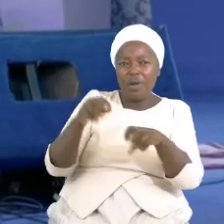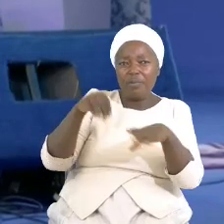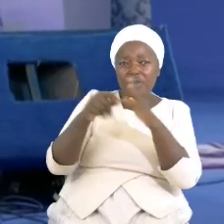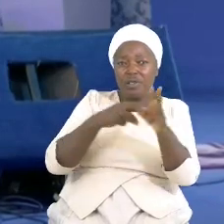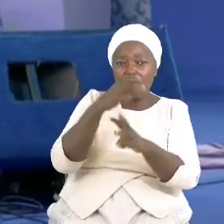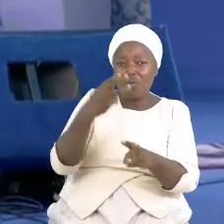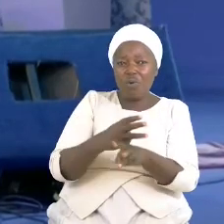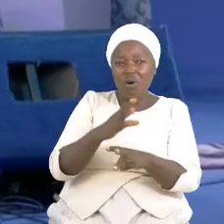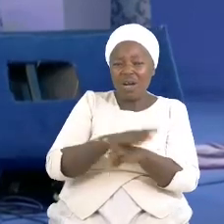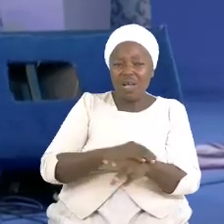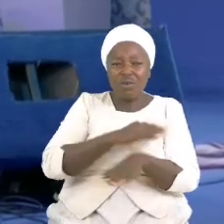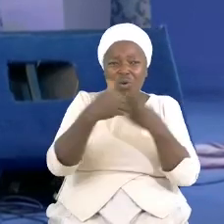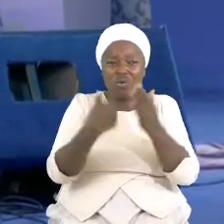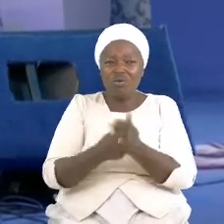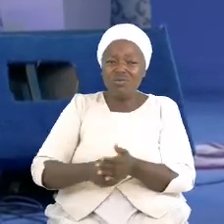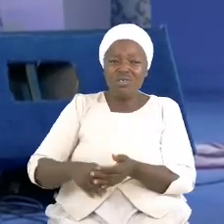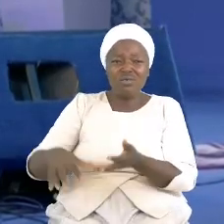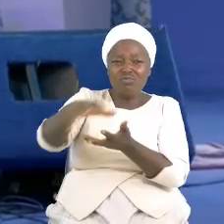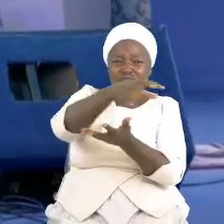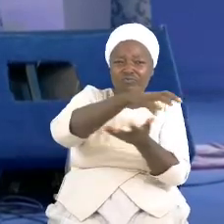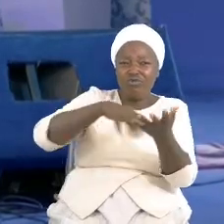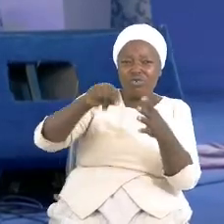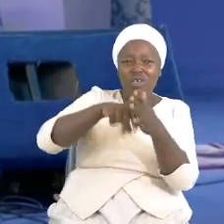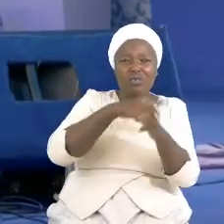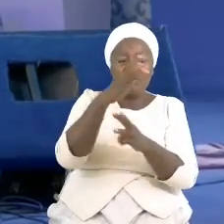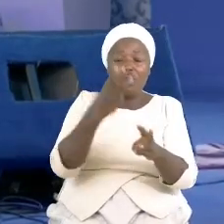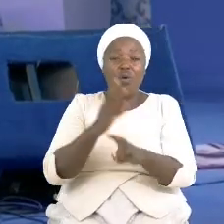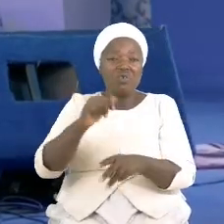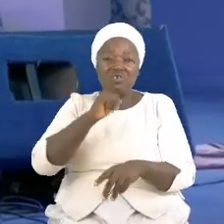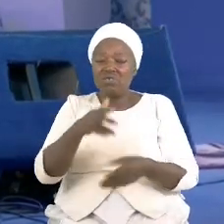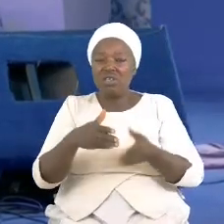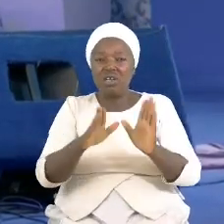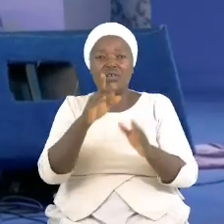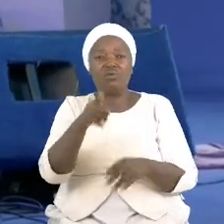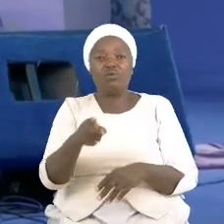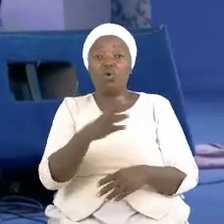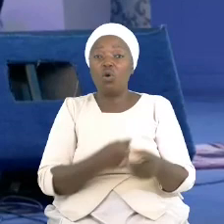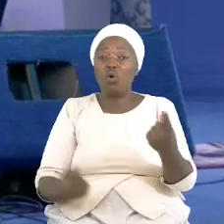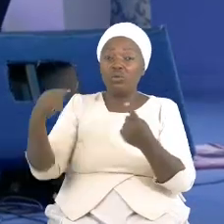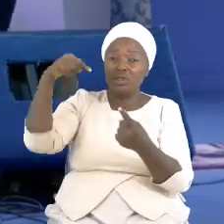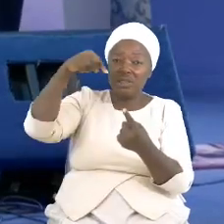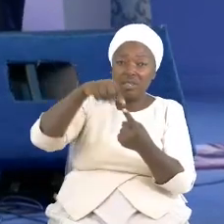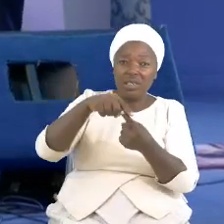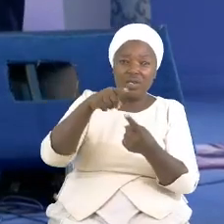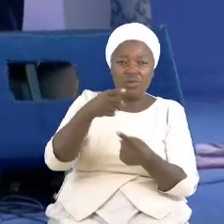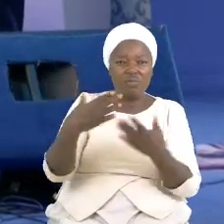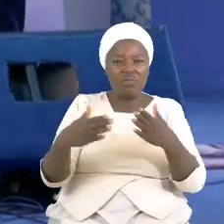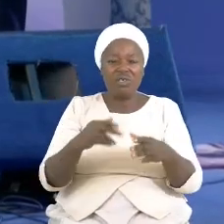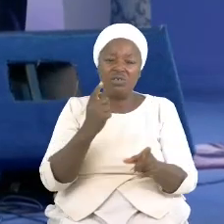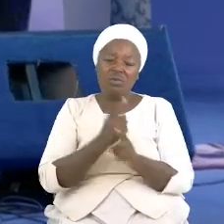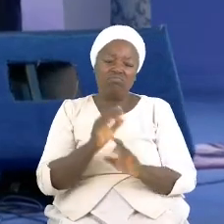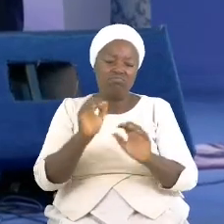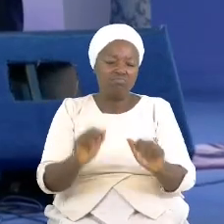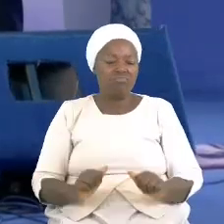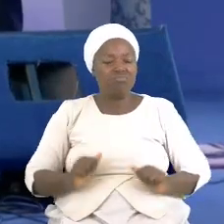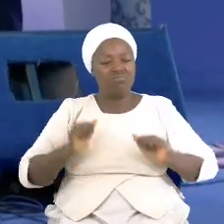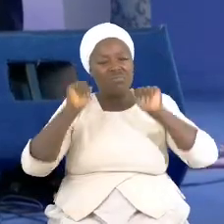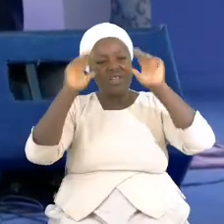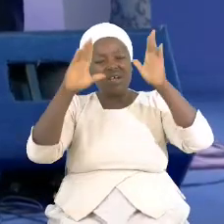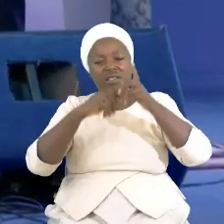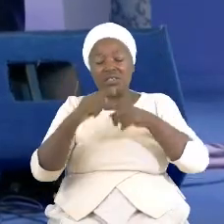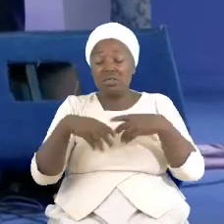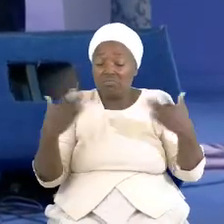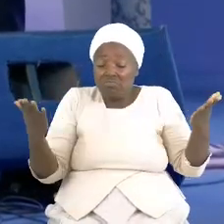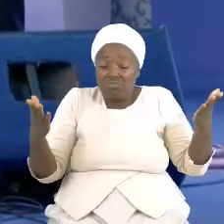that comes in the world will not allow you until you might just give up and say, no point, you